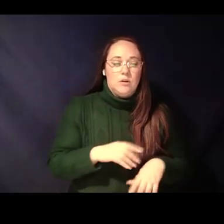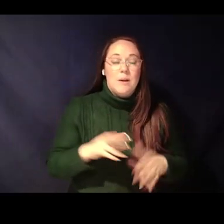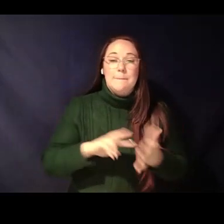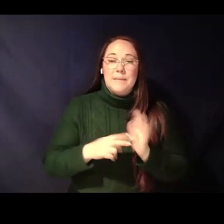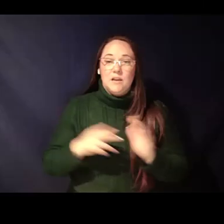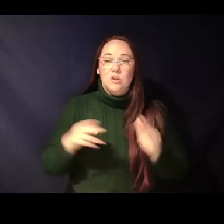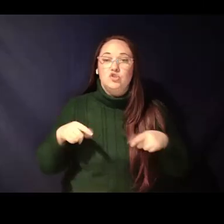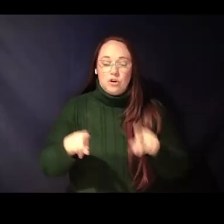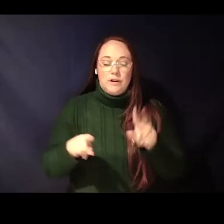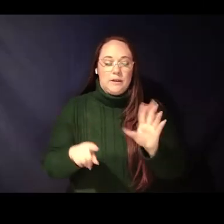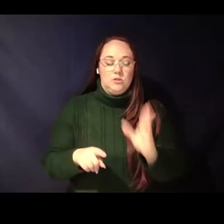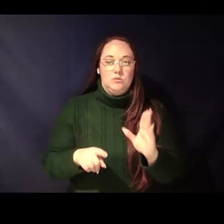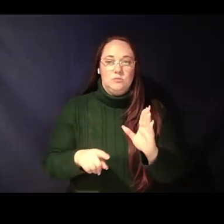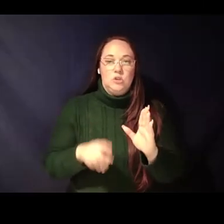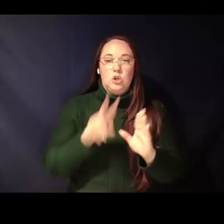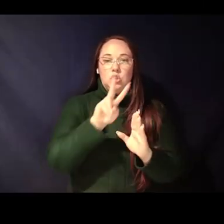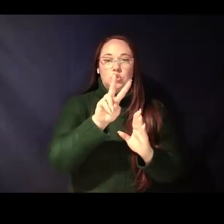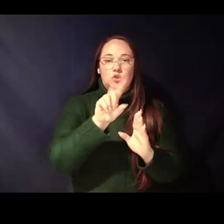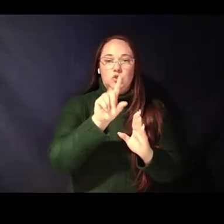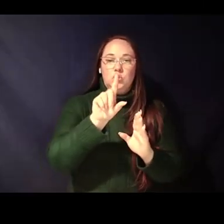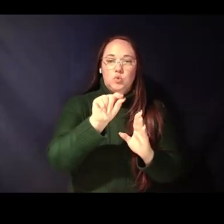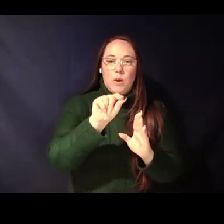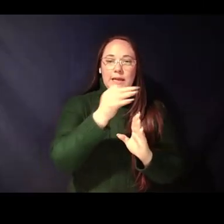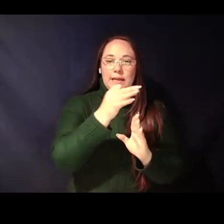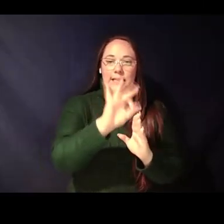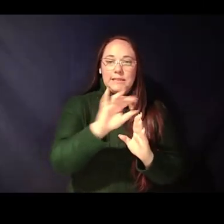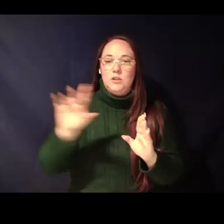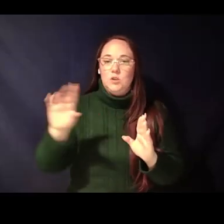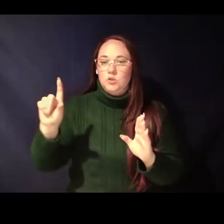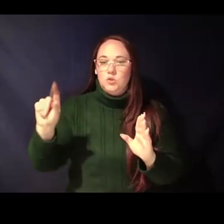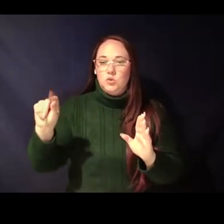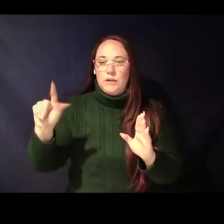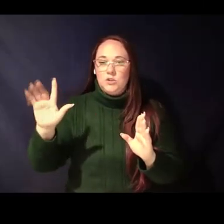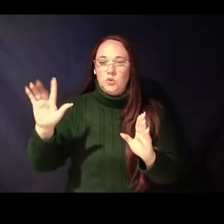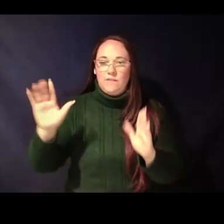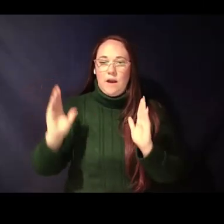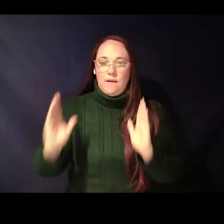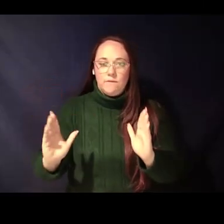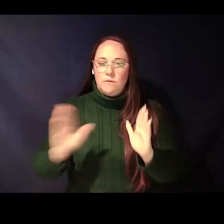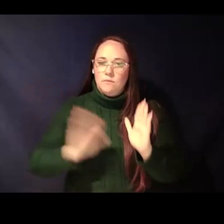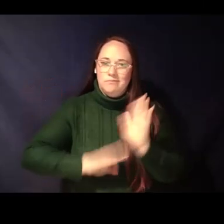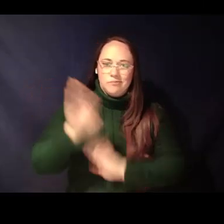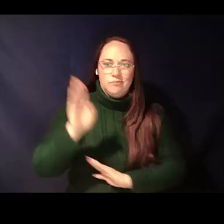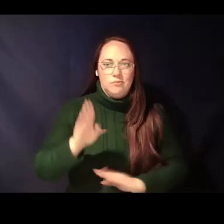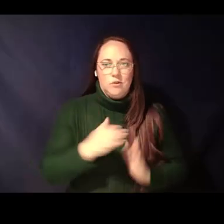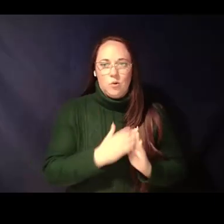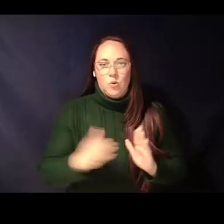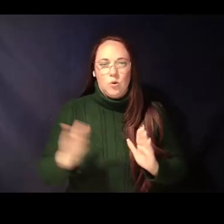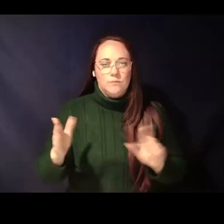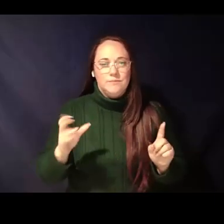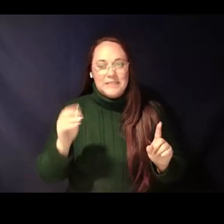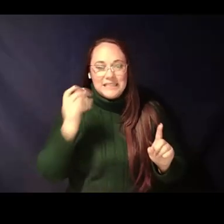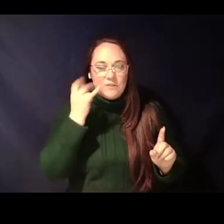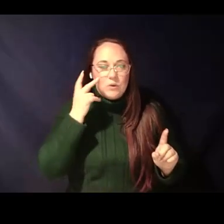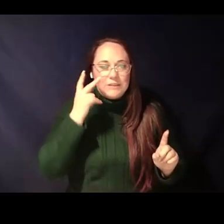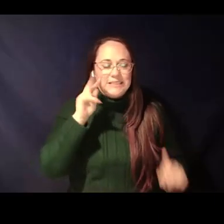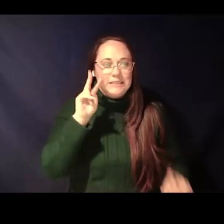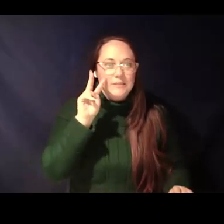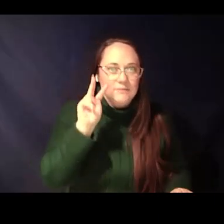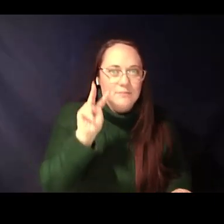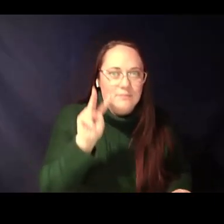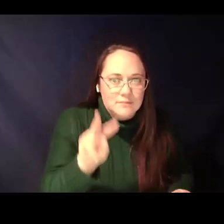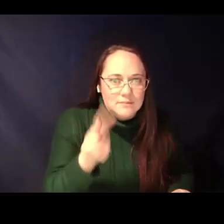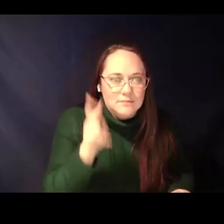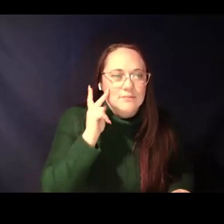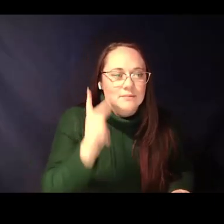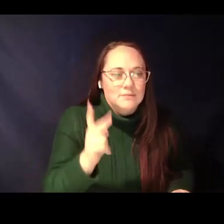to 2025. And here you can see, if you can see, lean in on your computer. You can